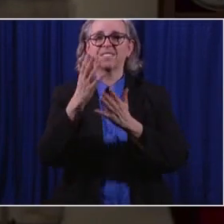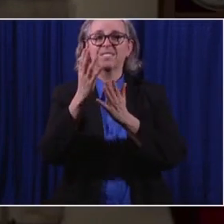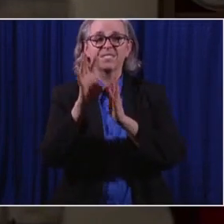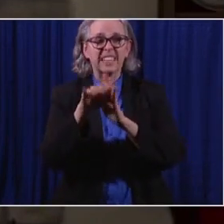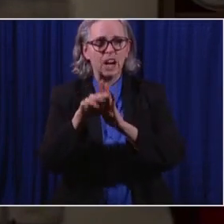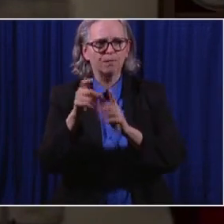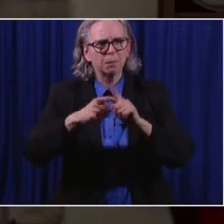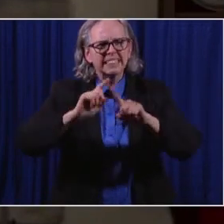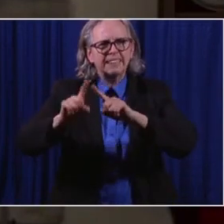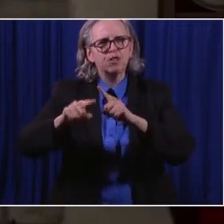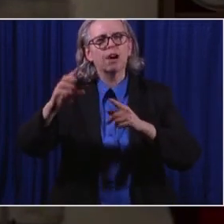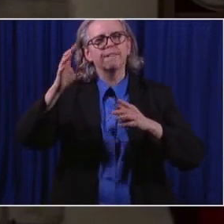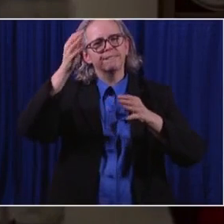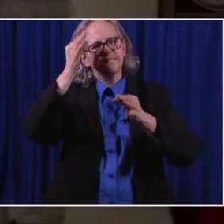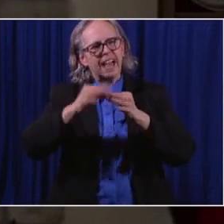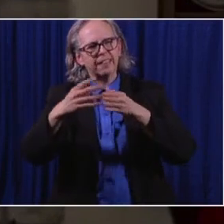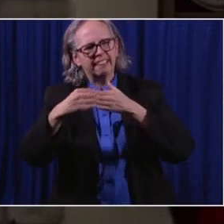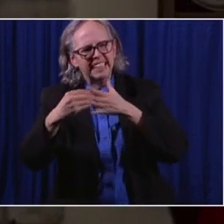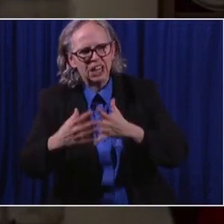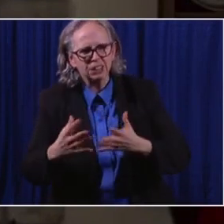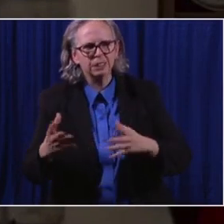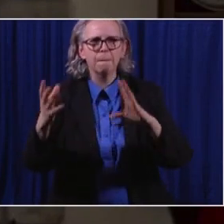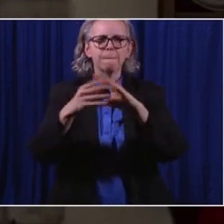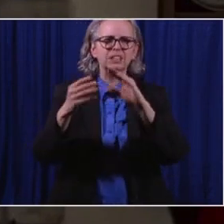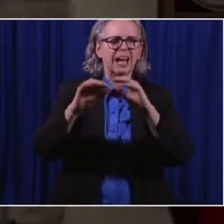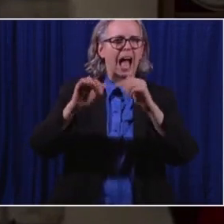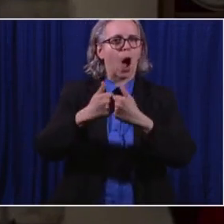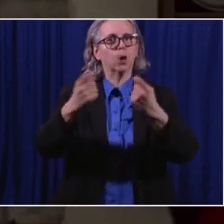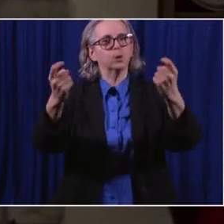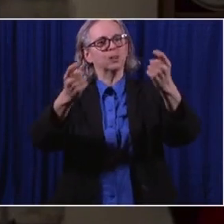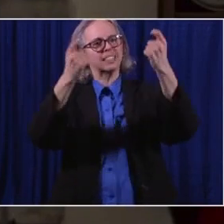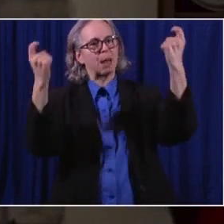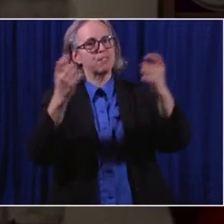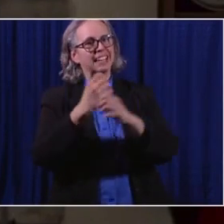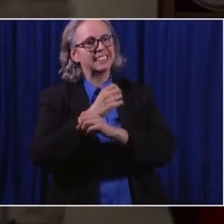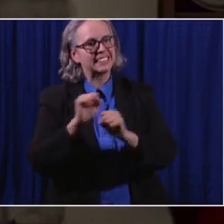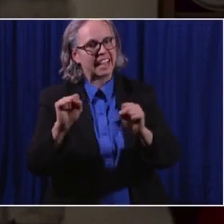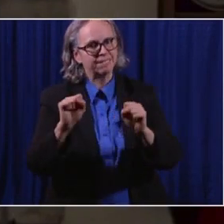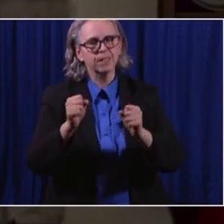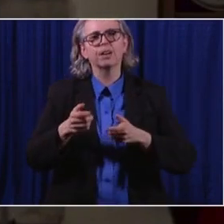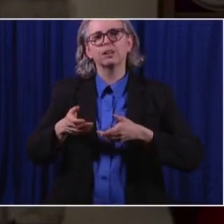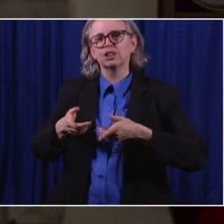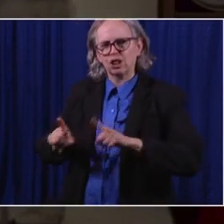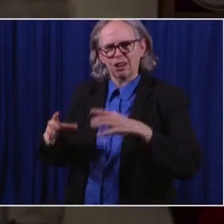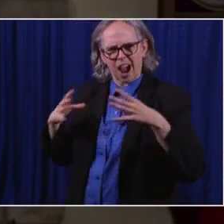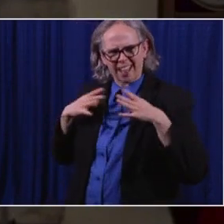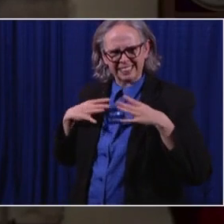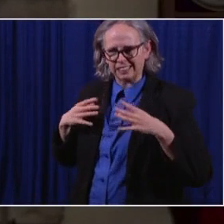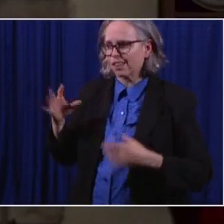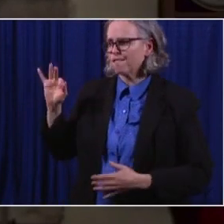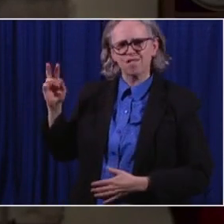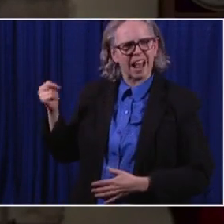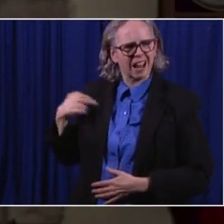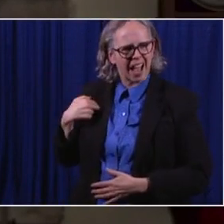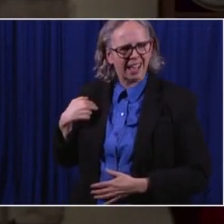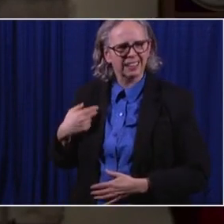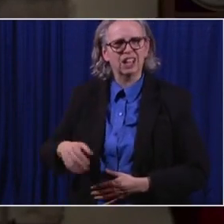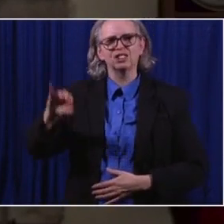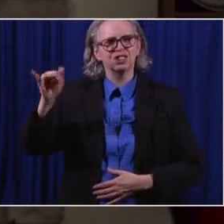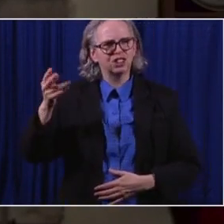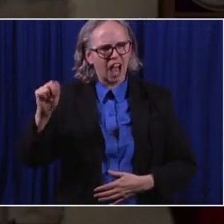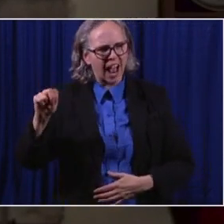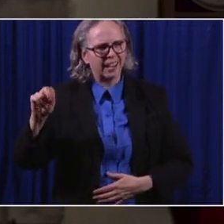for how we can celebrate safely this holiday season. Fran and I know John and Tina, I wish you all a